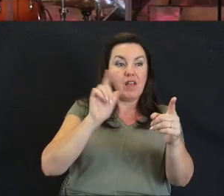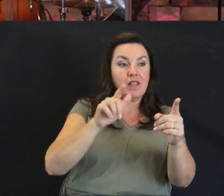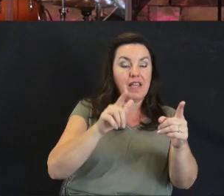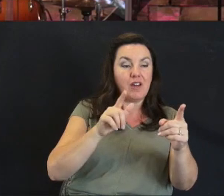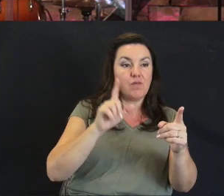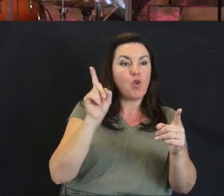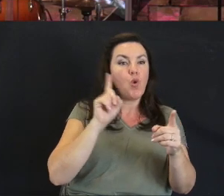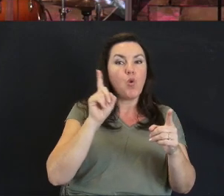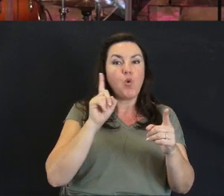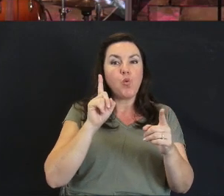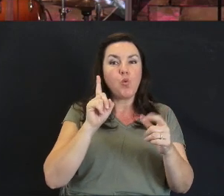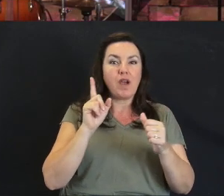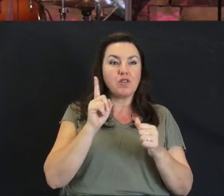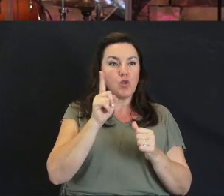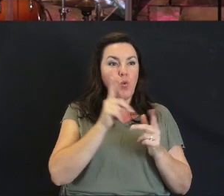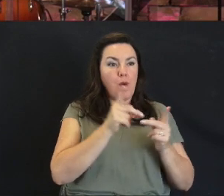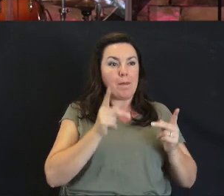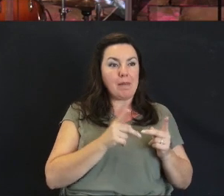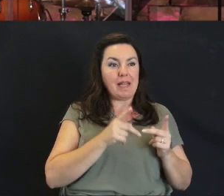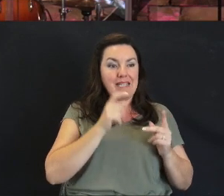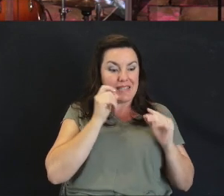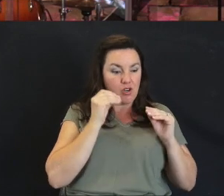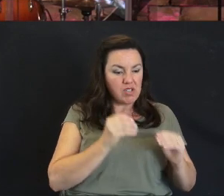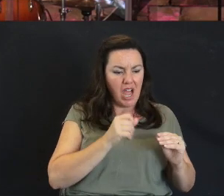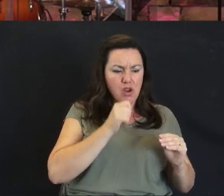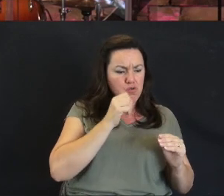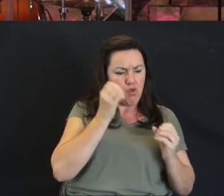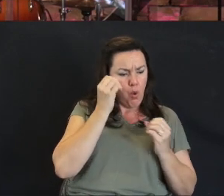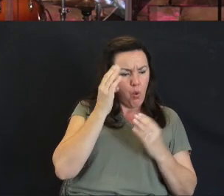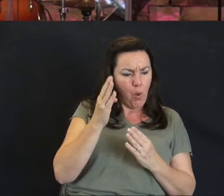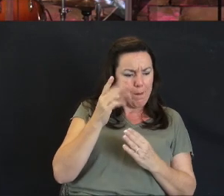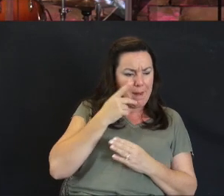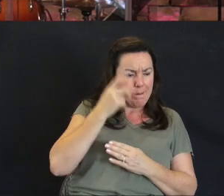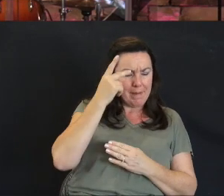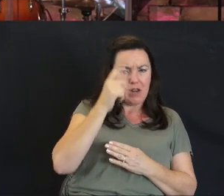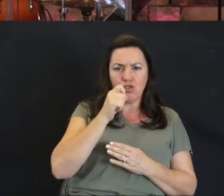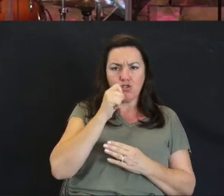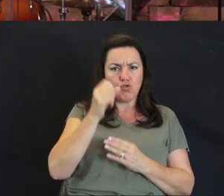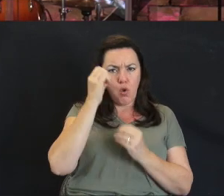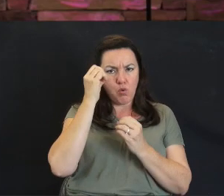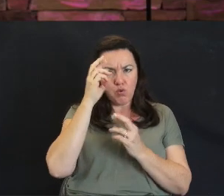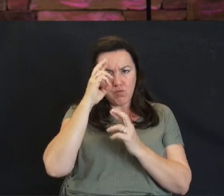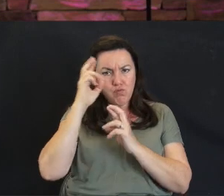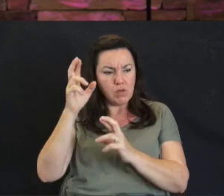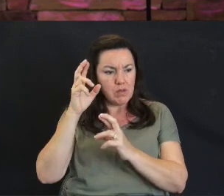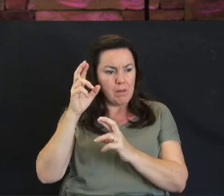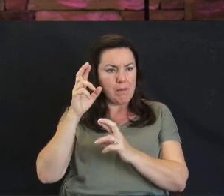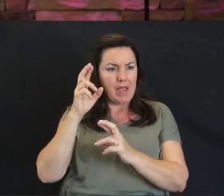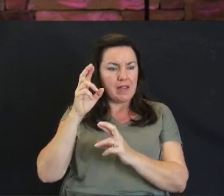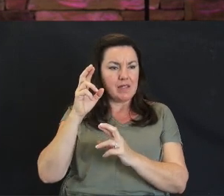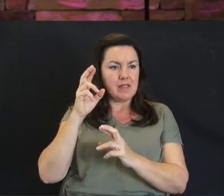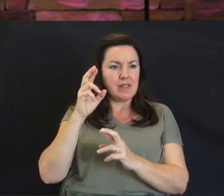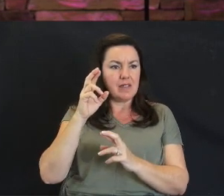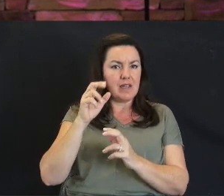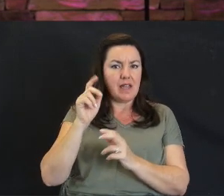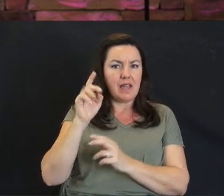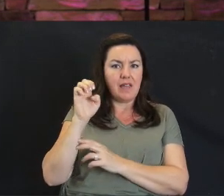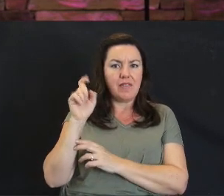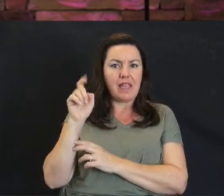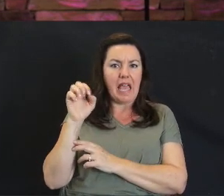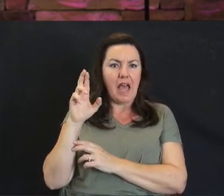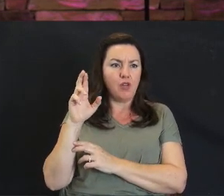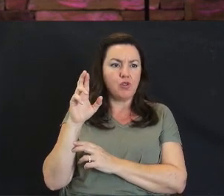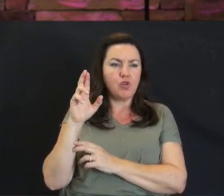their parents To disobey their elders And to treat their elders With just contempt In the churches Across America